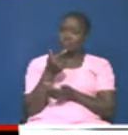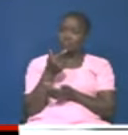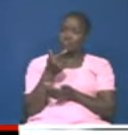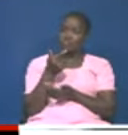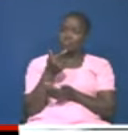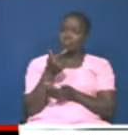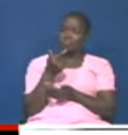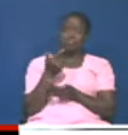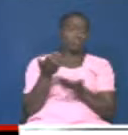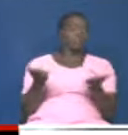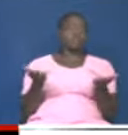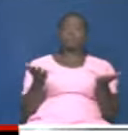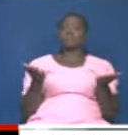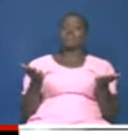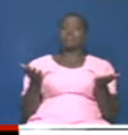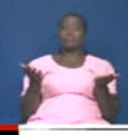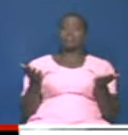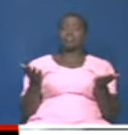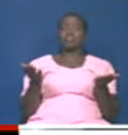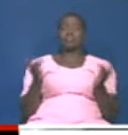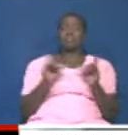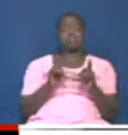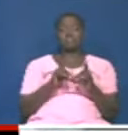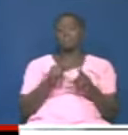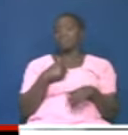Awiti license yangu